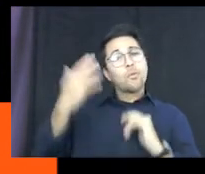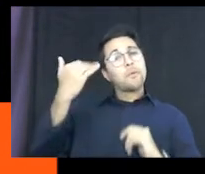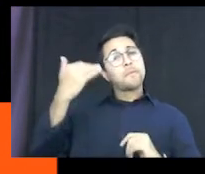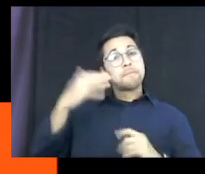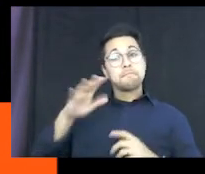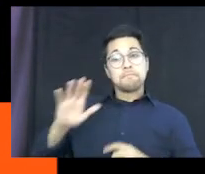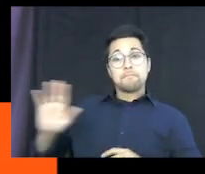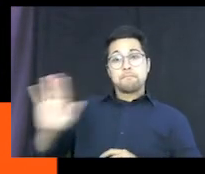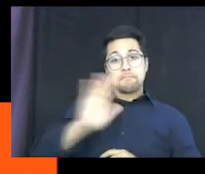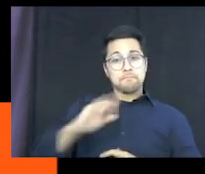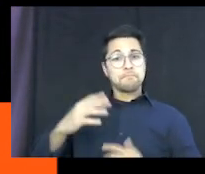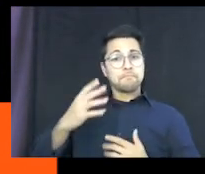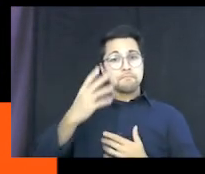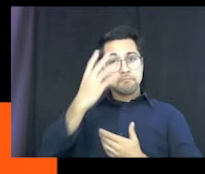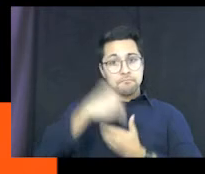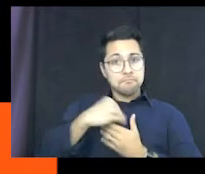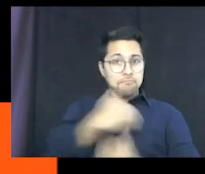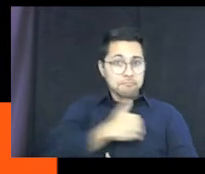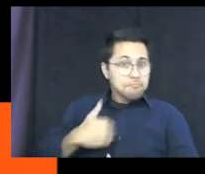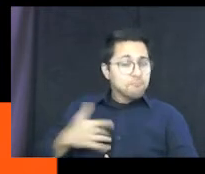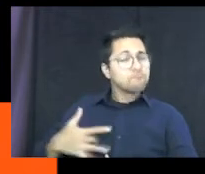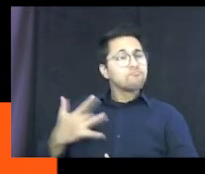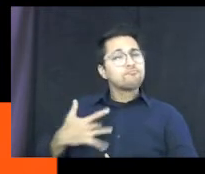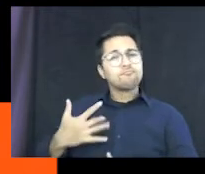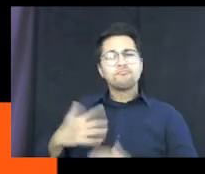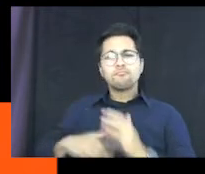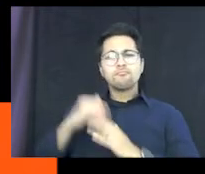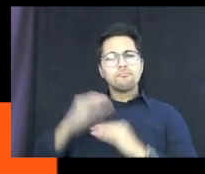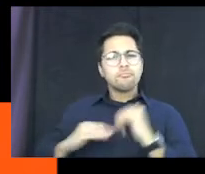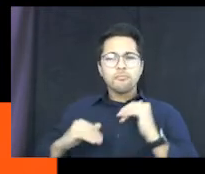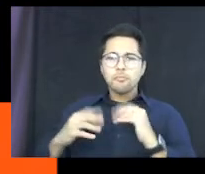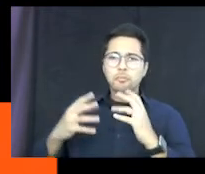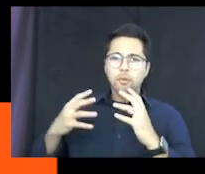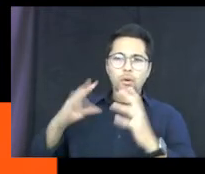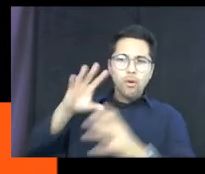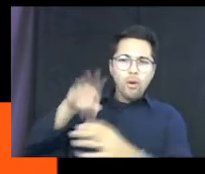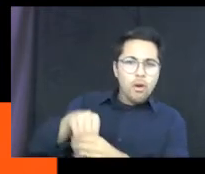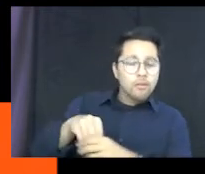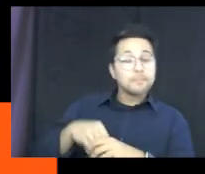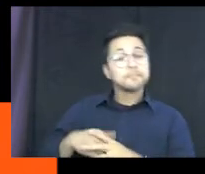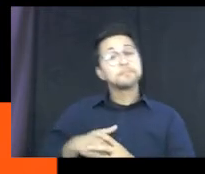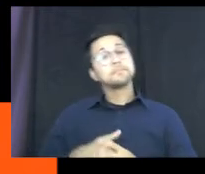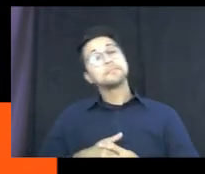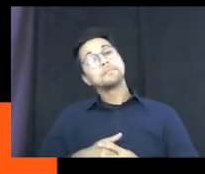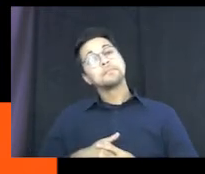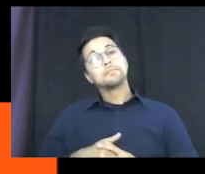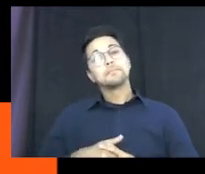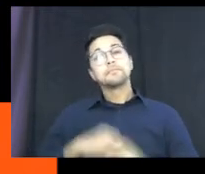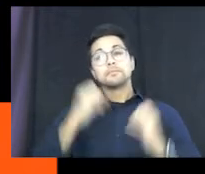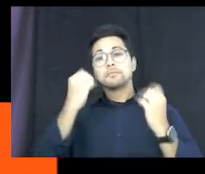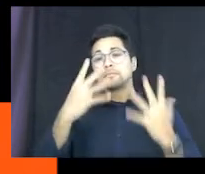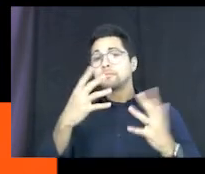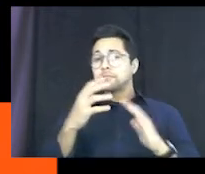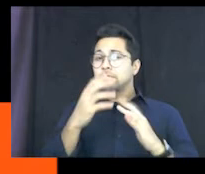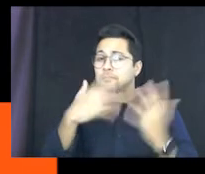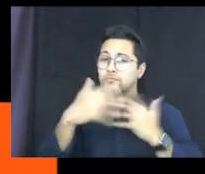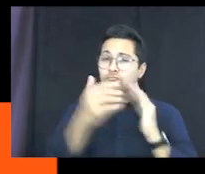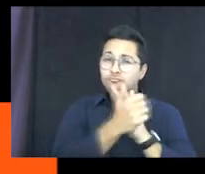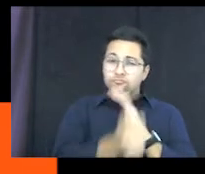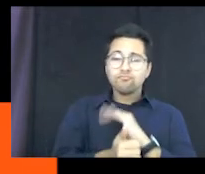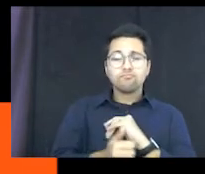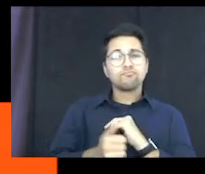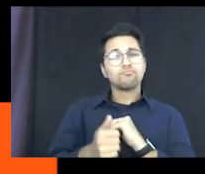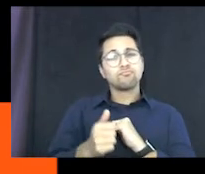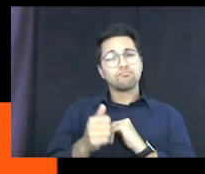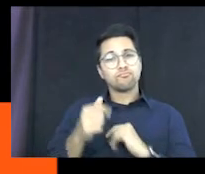autistic members feel more comfortable participating in them. Likewise, many social skills and social rules in